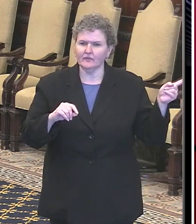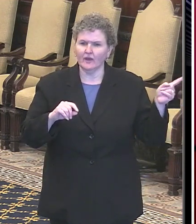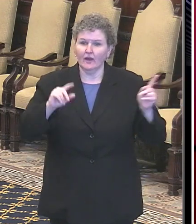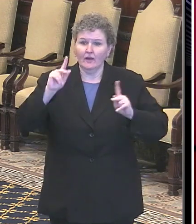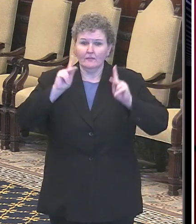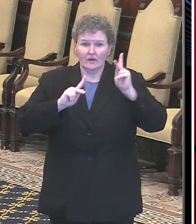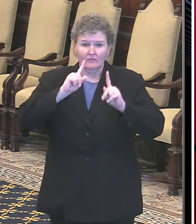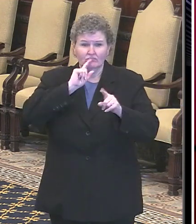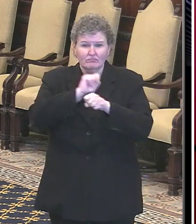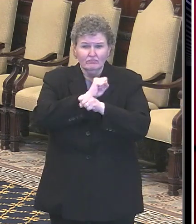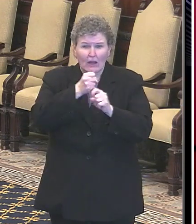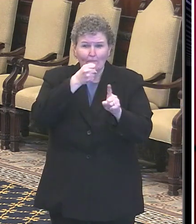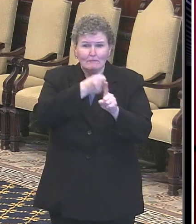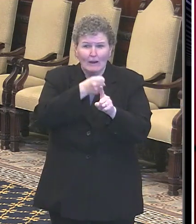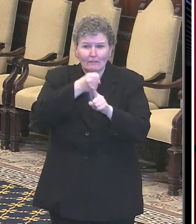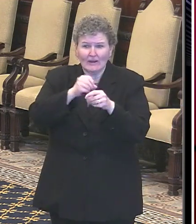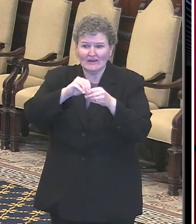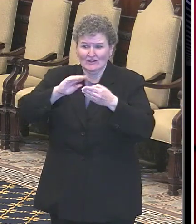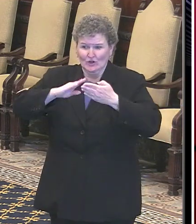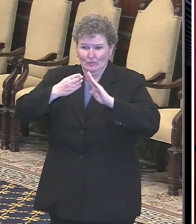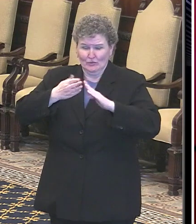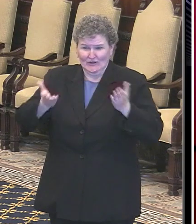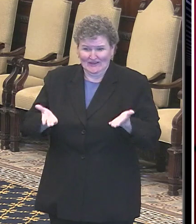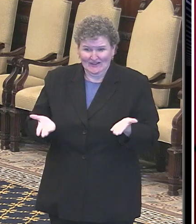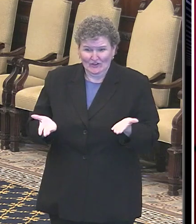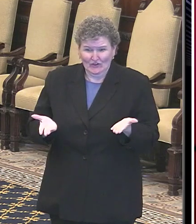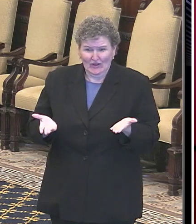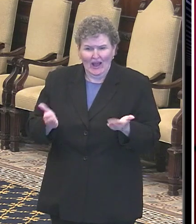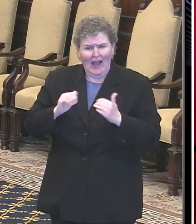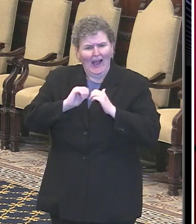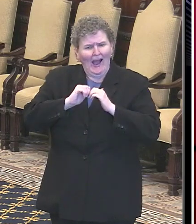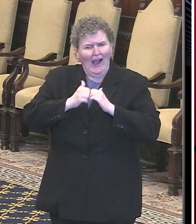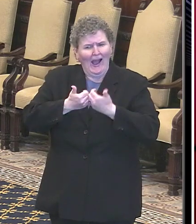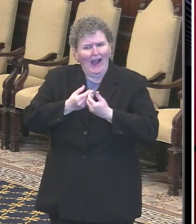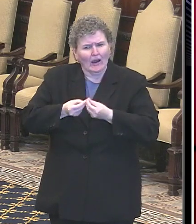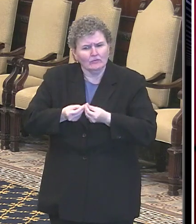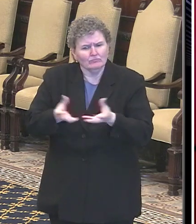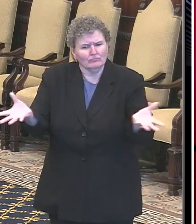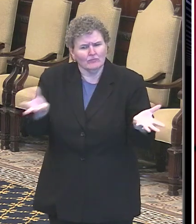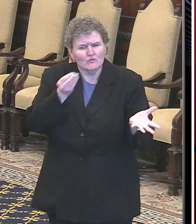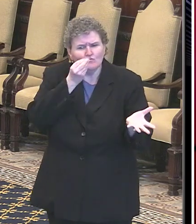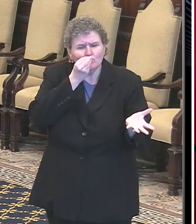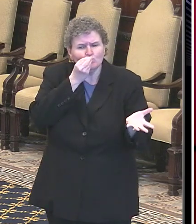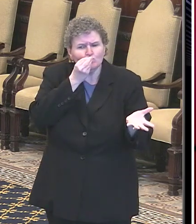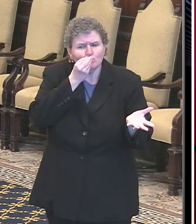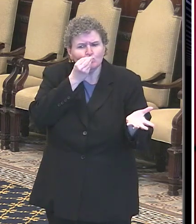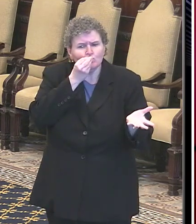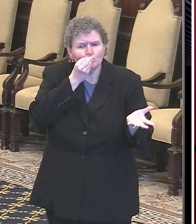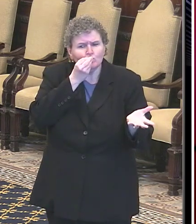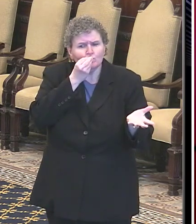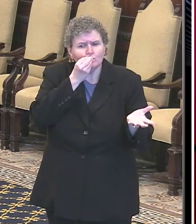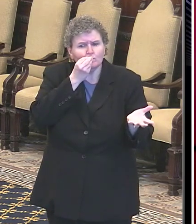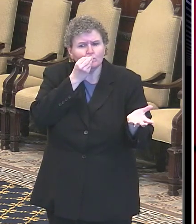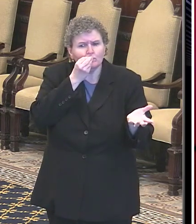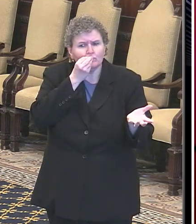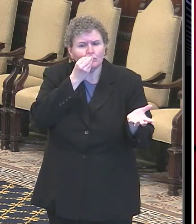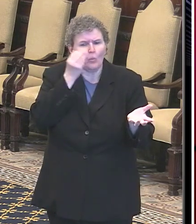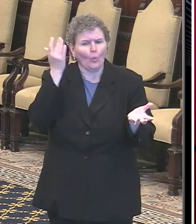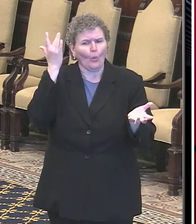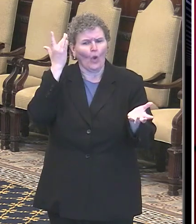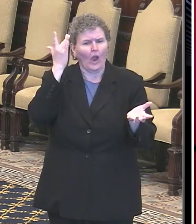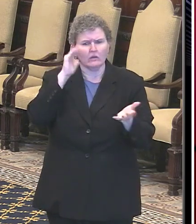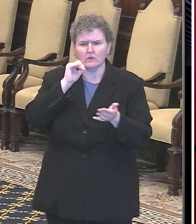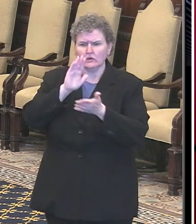know if there's any thinking of opening new sites for distribution of foodstuffs and why the school district has reduced it to